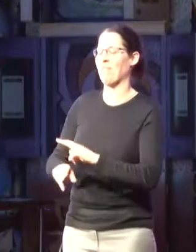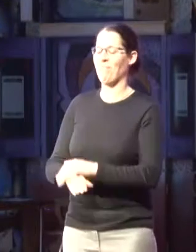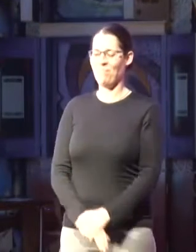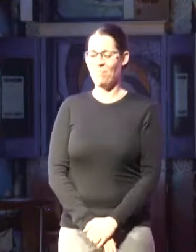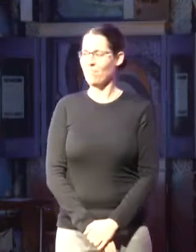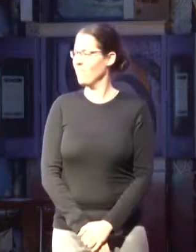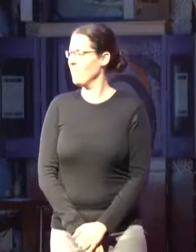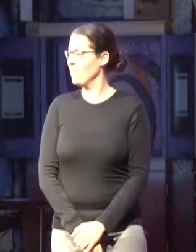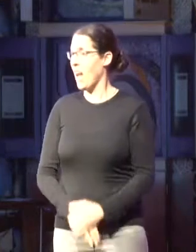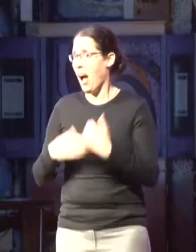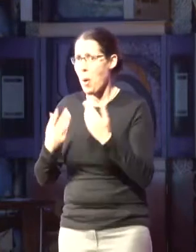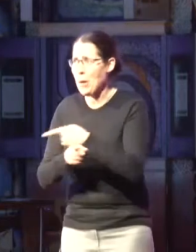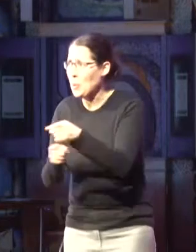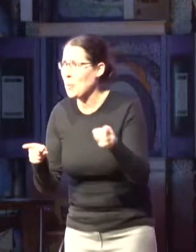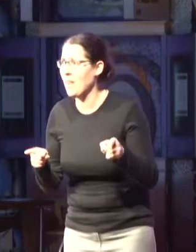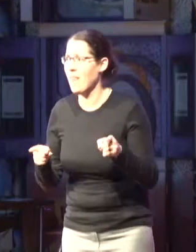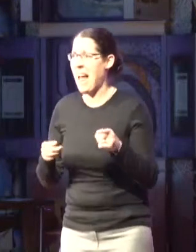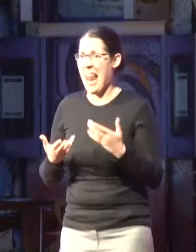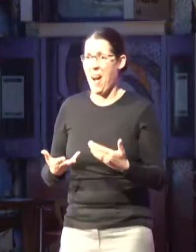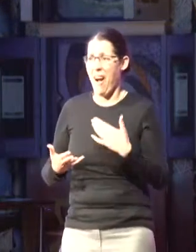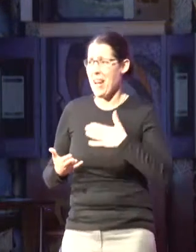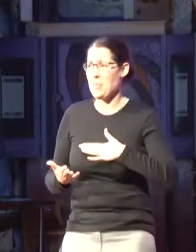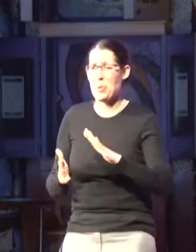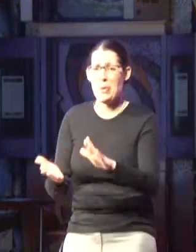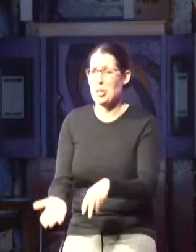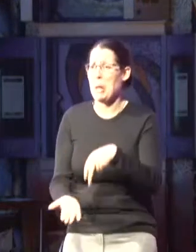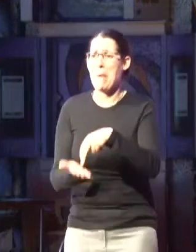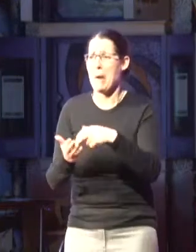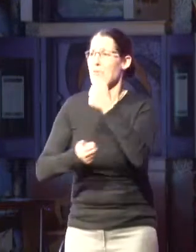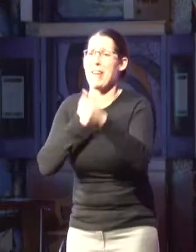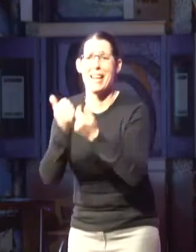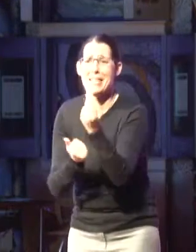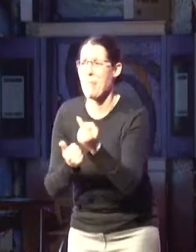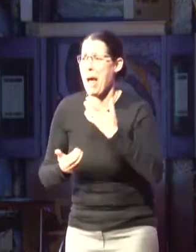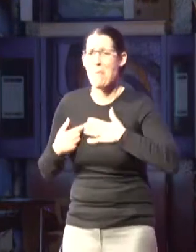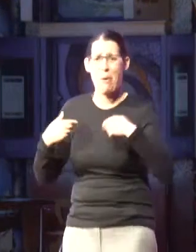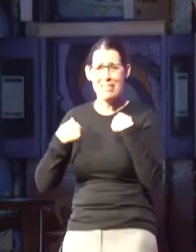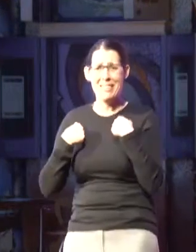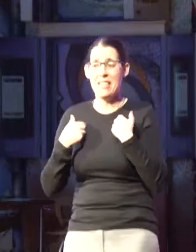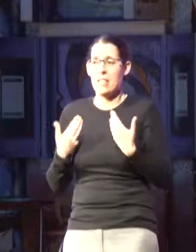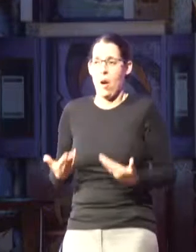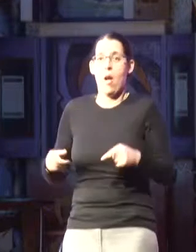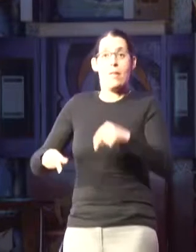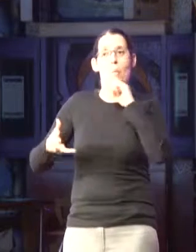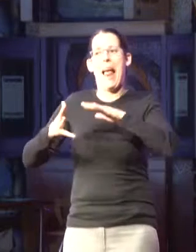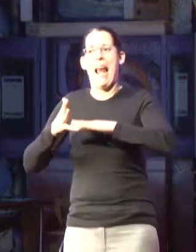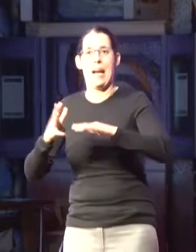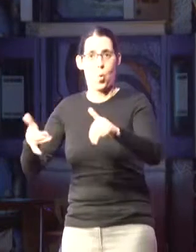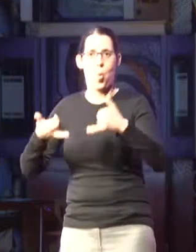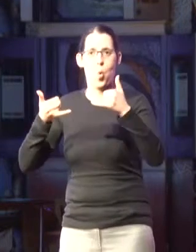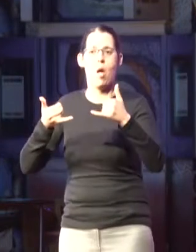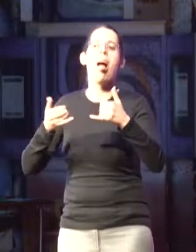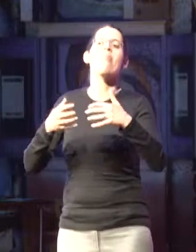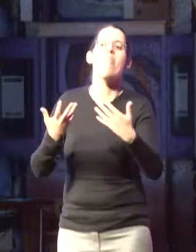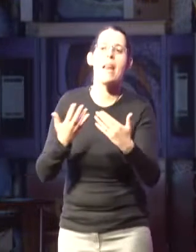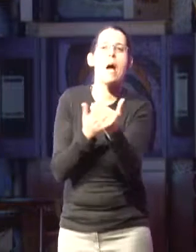I don't know about you, I'm kind of getting to the point where I want to jump up and congratulate someone. So this will be our last award before we take a brief